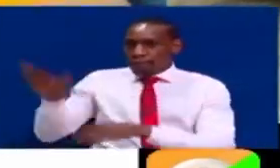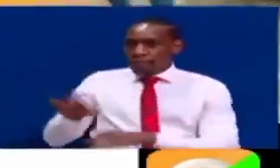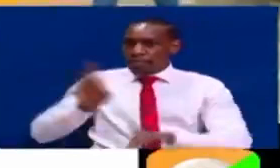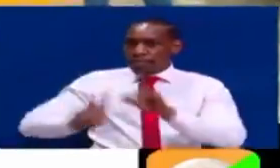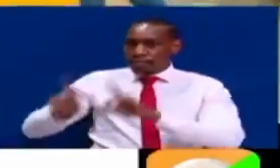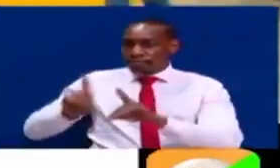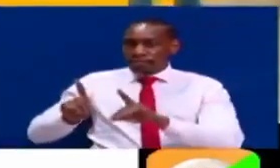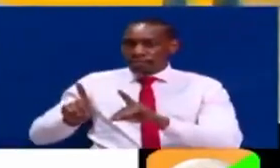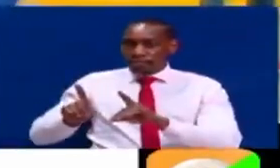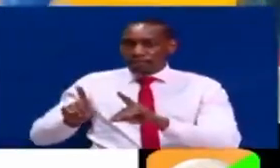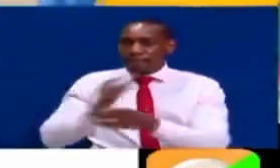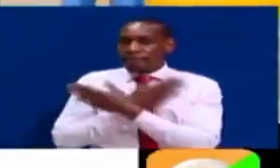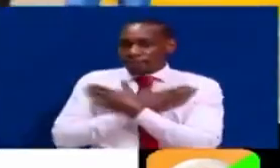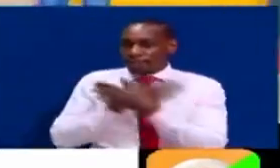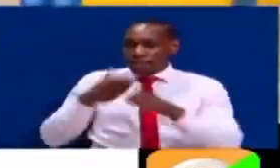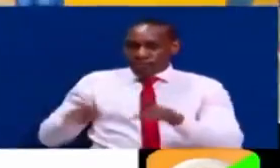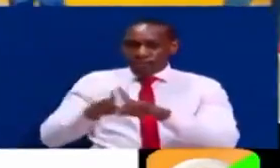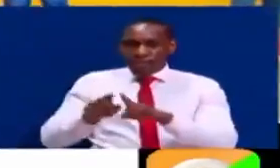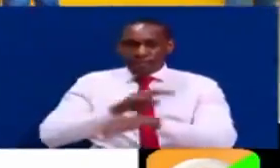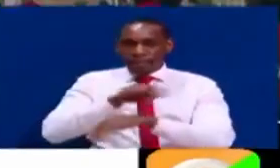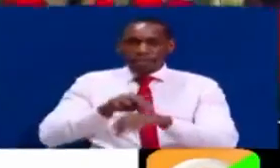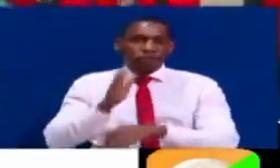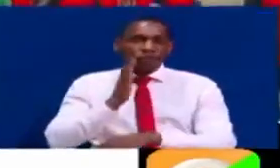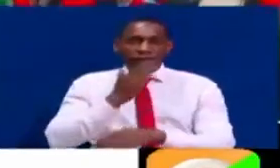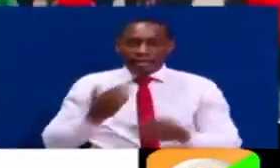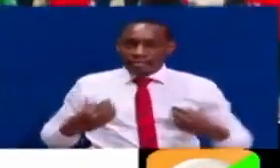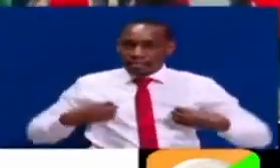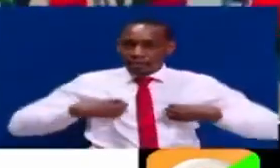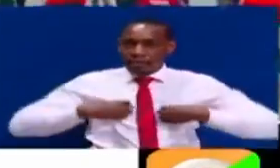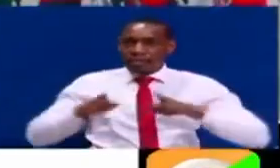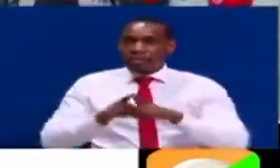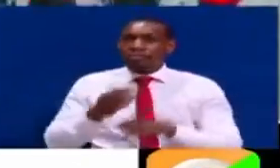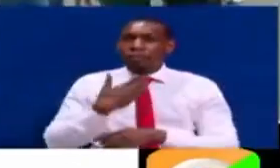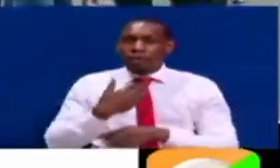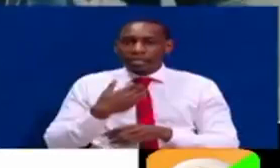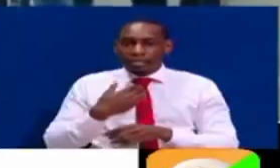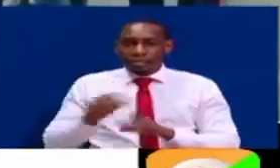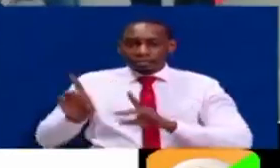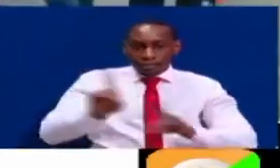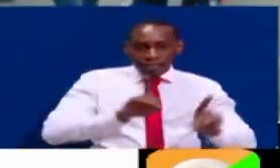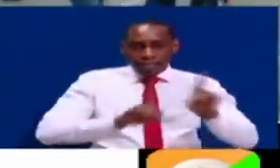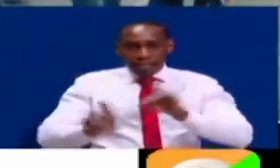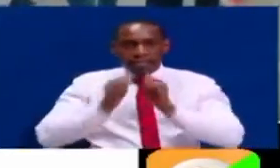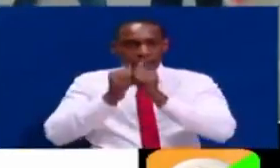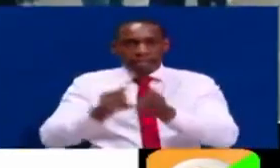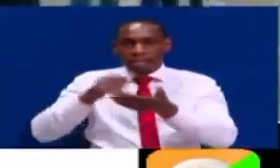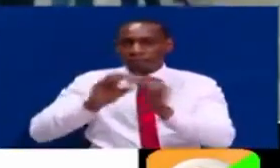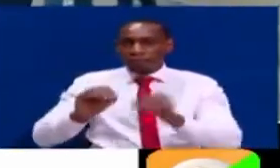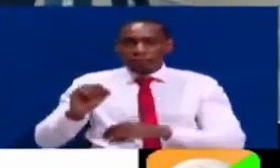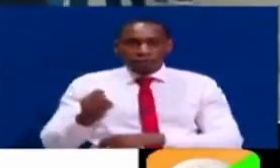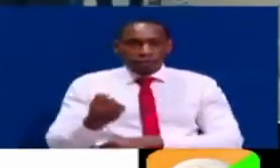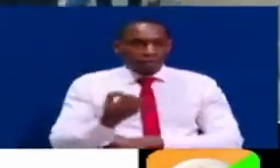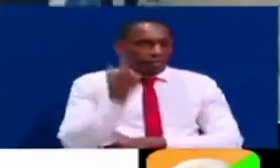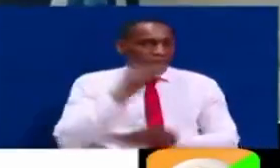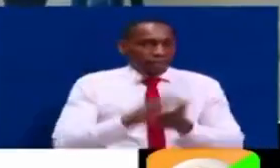in a friendly manner, adorned in the national colors. Their attempts to synchronize the moves had nothing to do with kieleweke